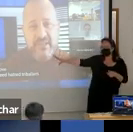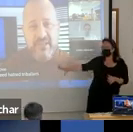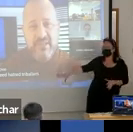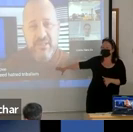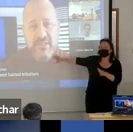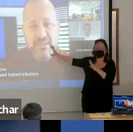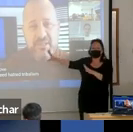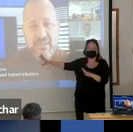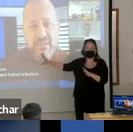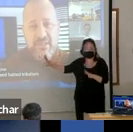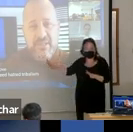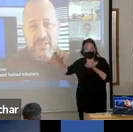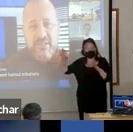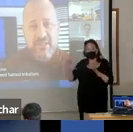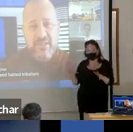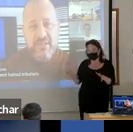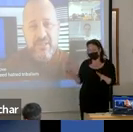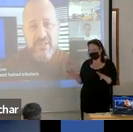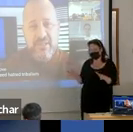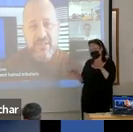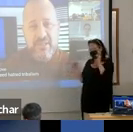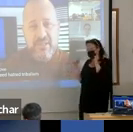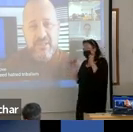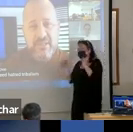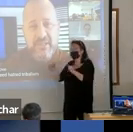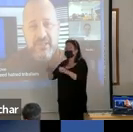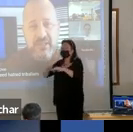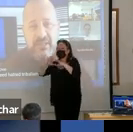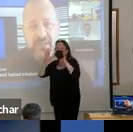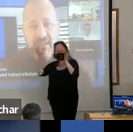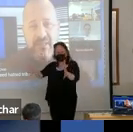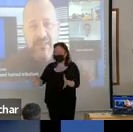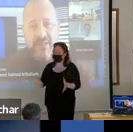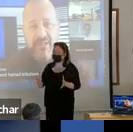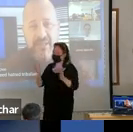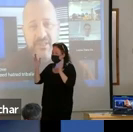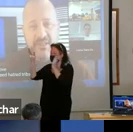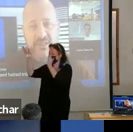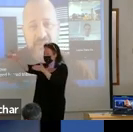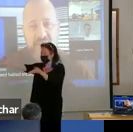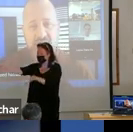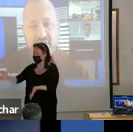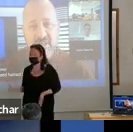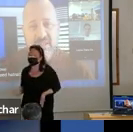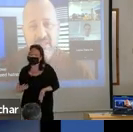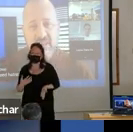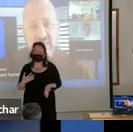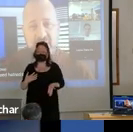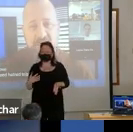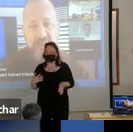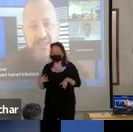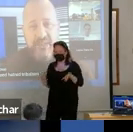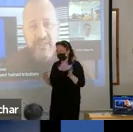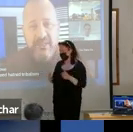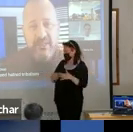with all of these things that we have been talking about. So this has to do with SEL, and this has to do with the flexibility